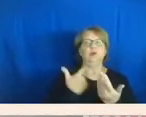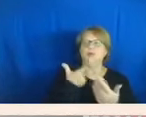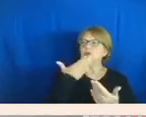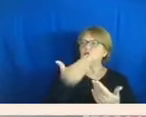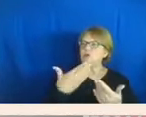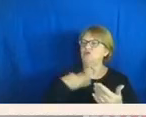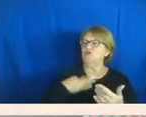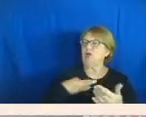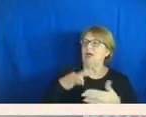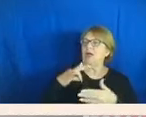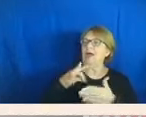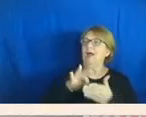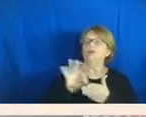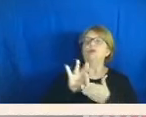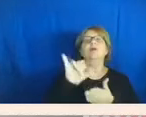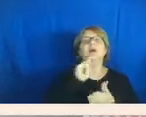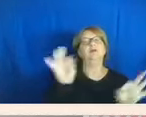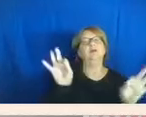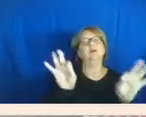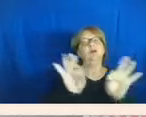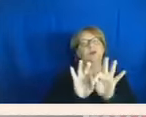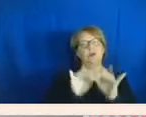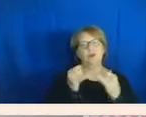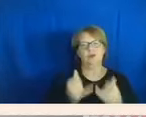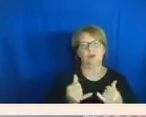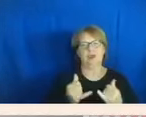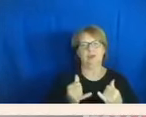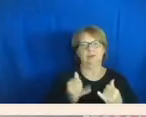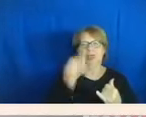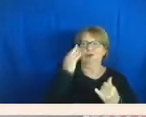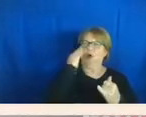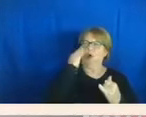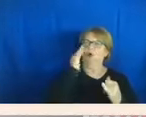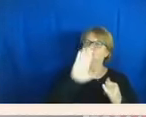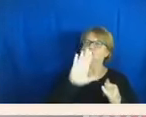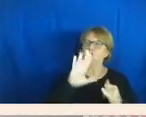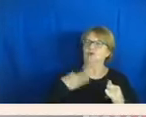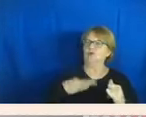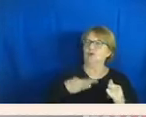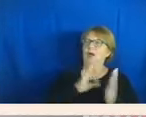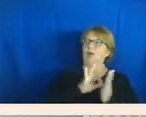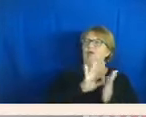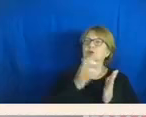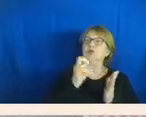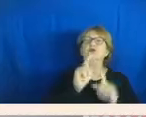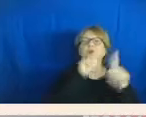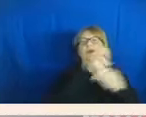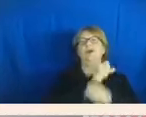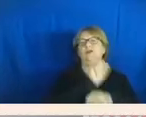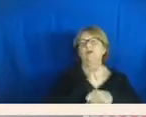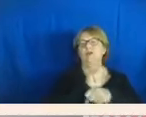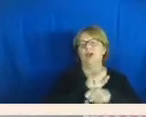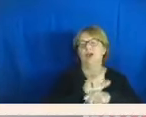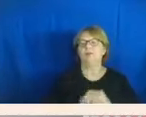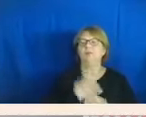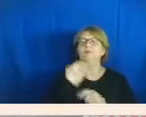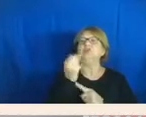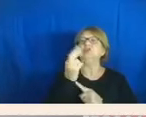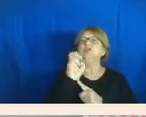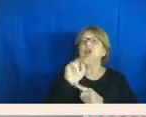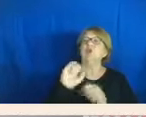so important today, and knowing what's in your credit report when you're going out to get a job. Sharon, when we first met, we